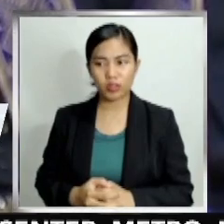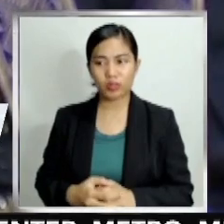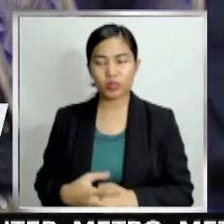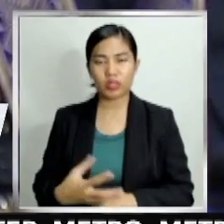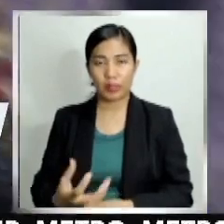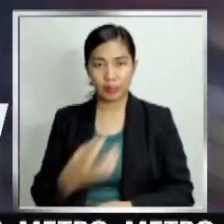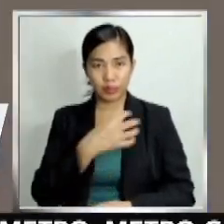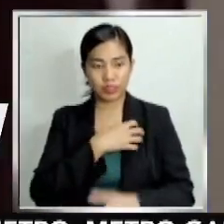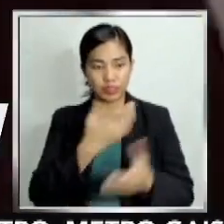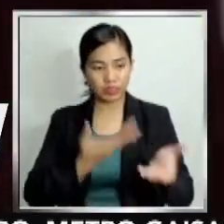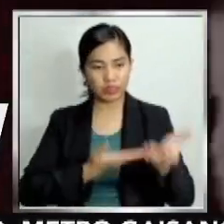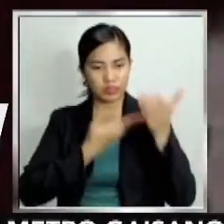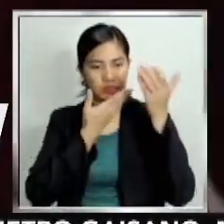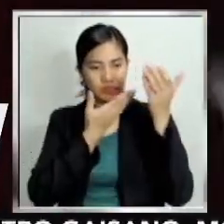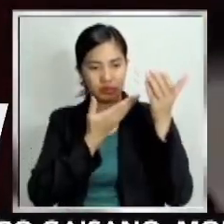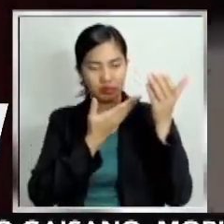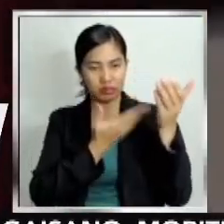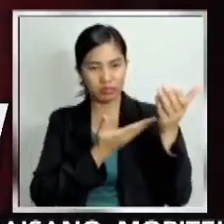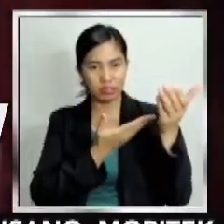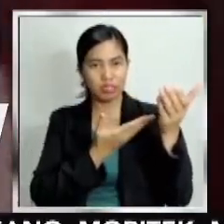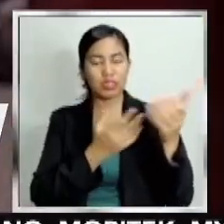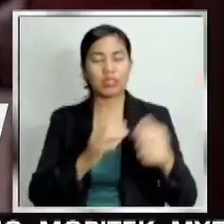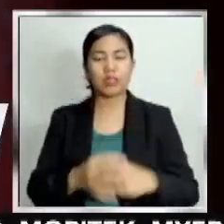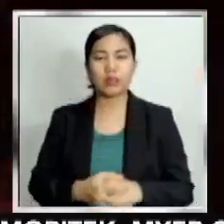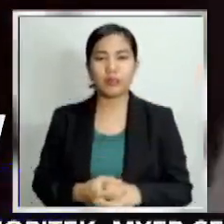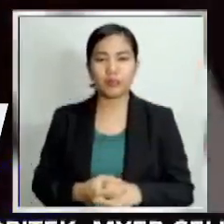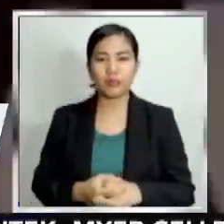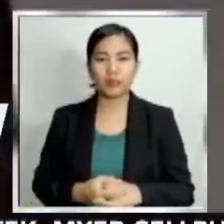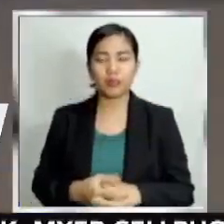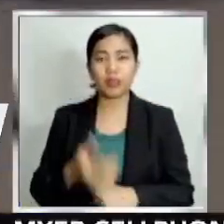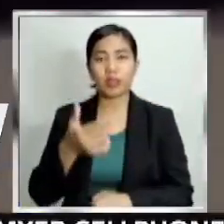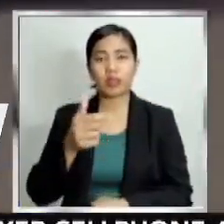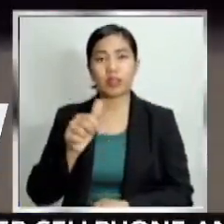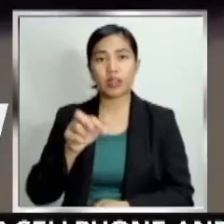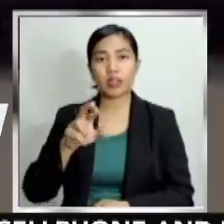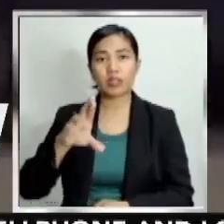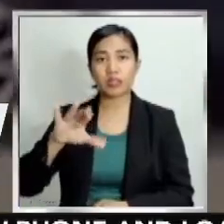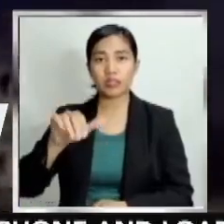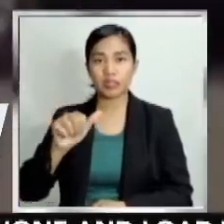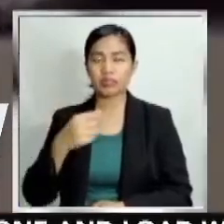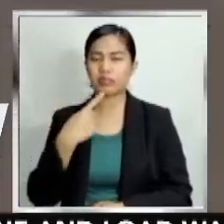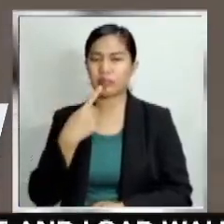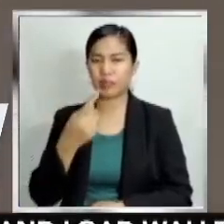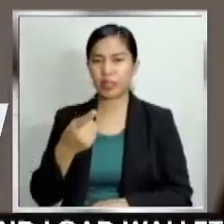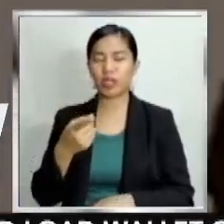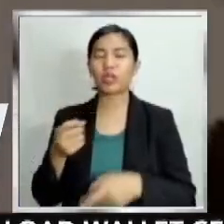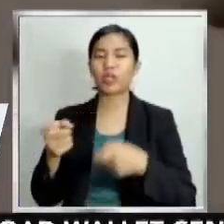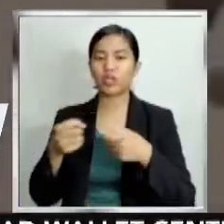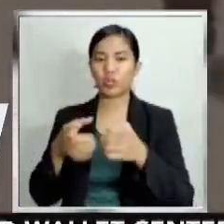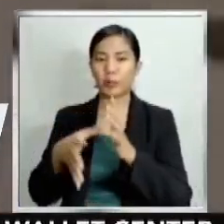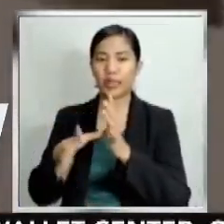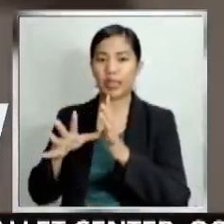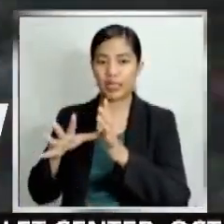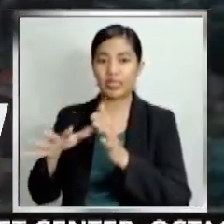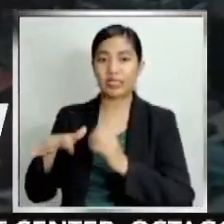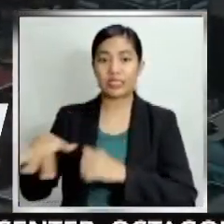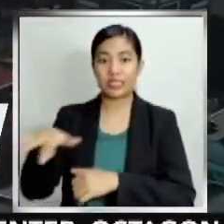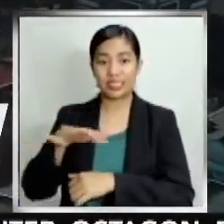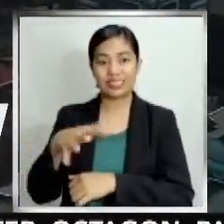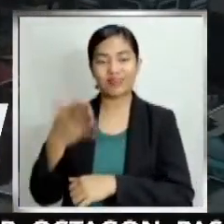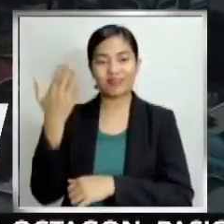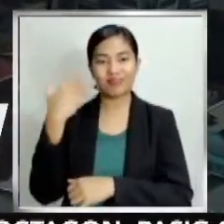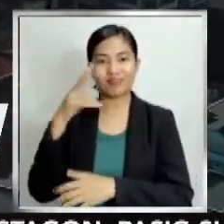talaga, ang COMELEC. Ayon kay Garcia, isinailalim sa COMELEC control ang malabang noong eleksyon 2022.